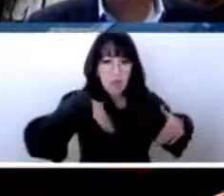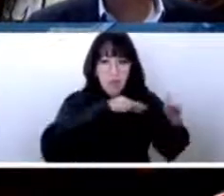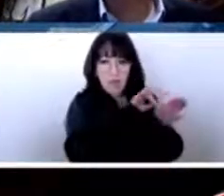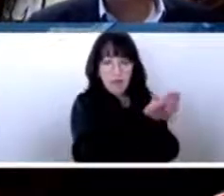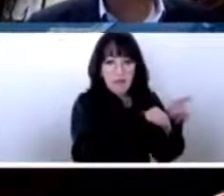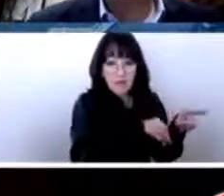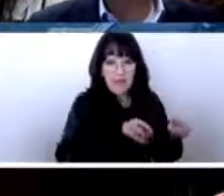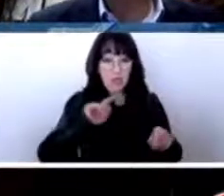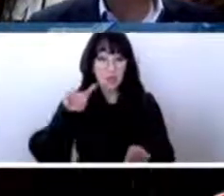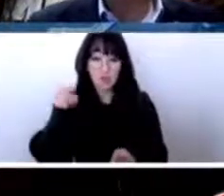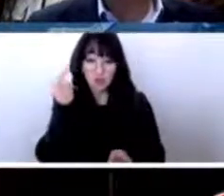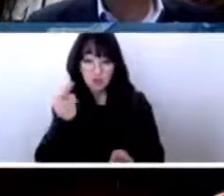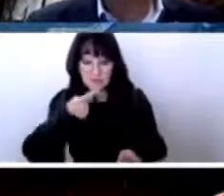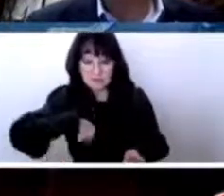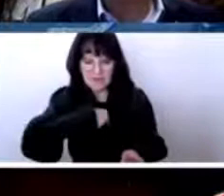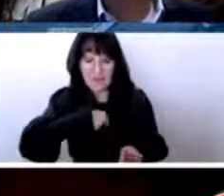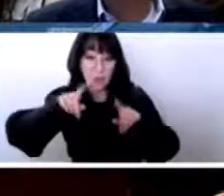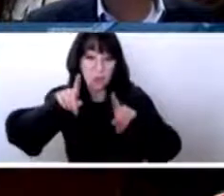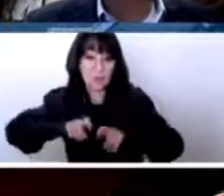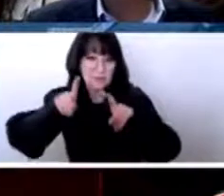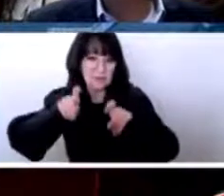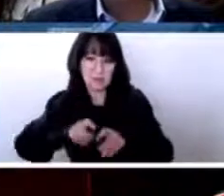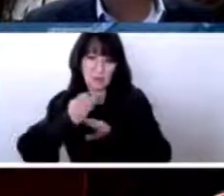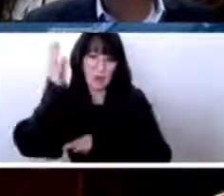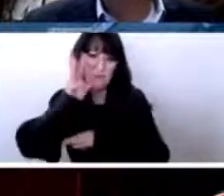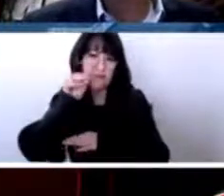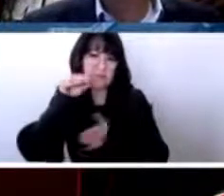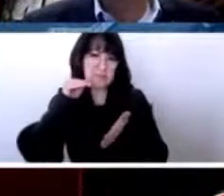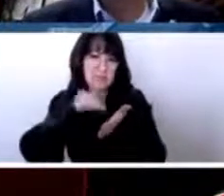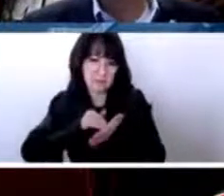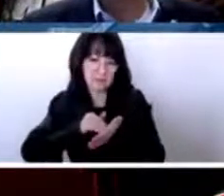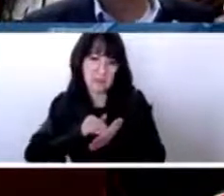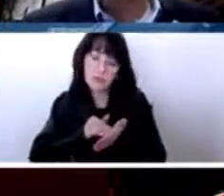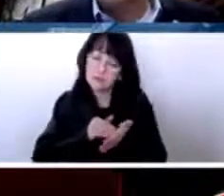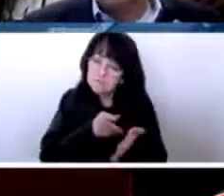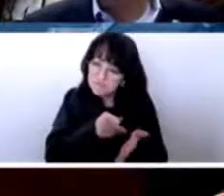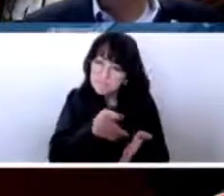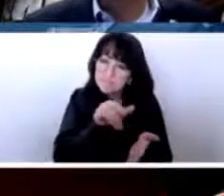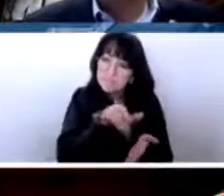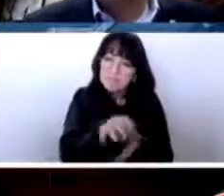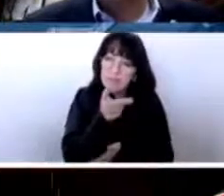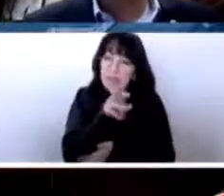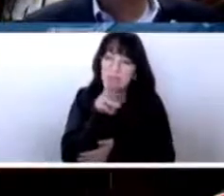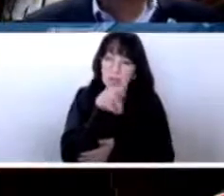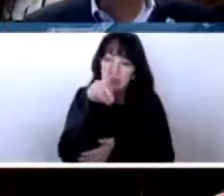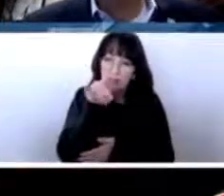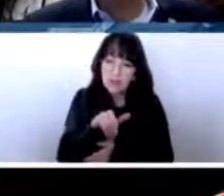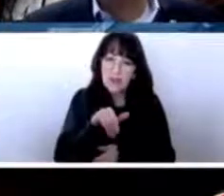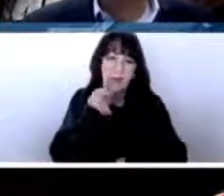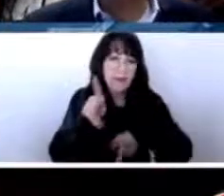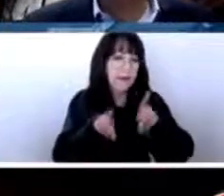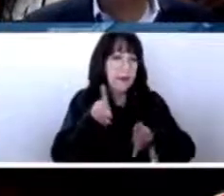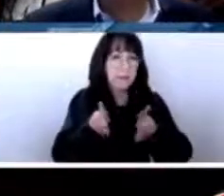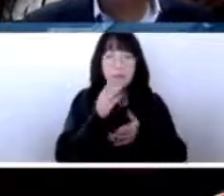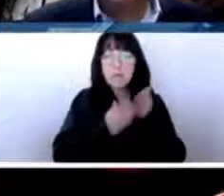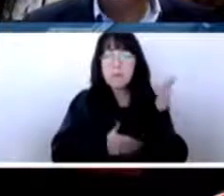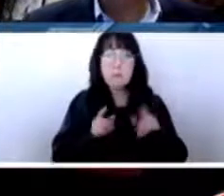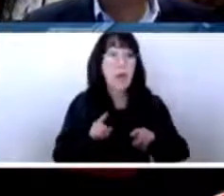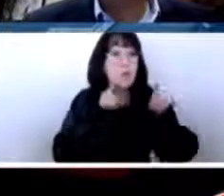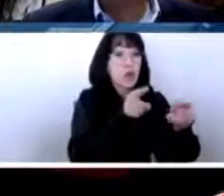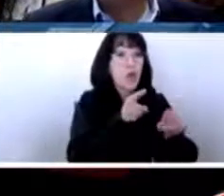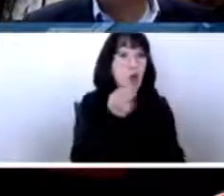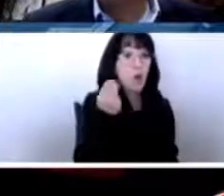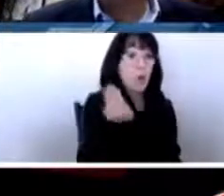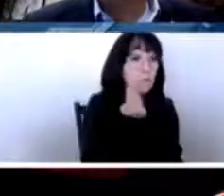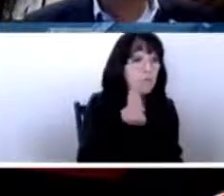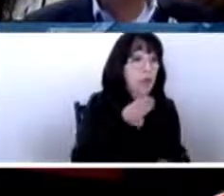Dr. Ortiz said, we have to make sure it's out there for those people that need it, and we don't have people going on a Monday testing positive and going back Wednesday taking